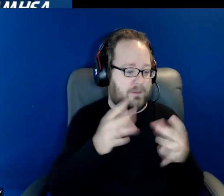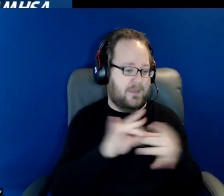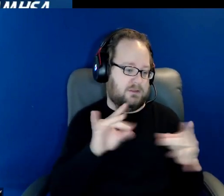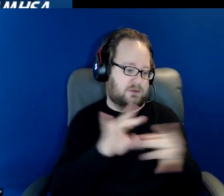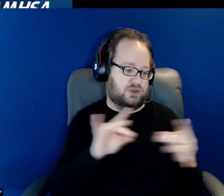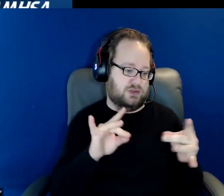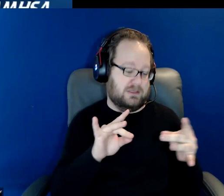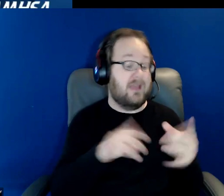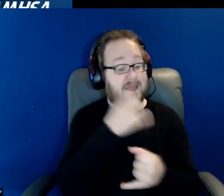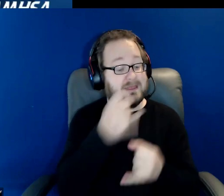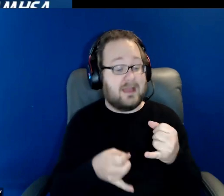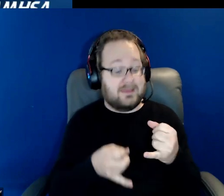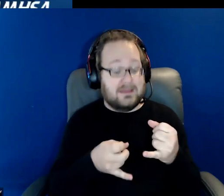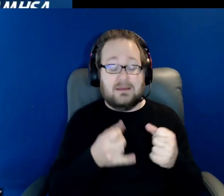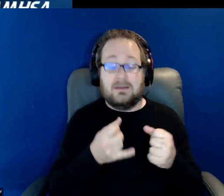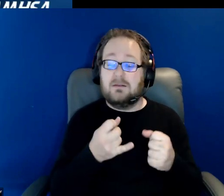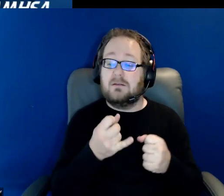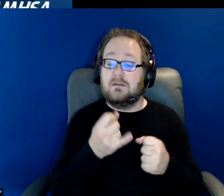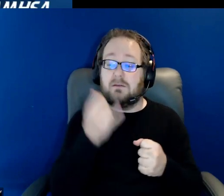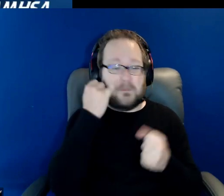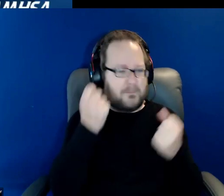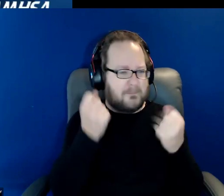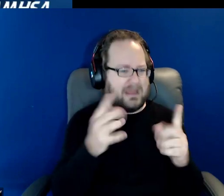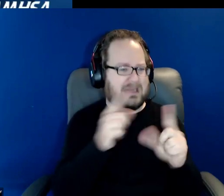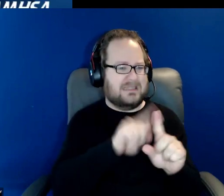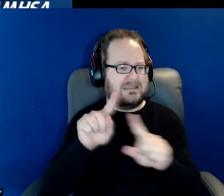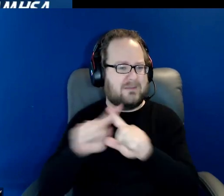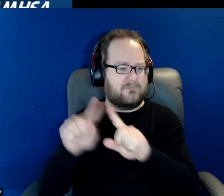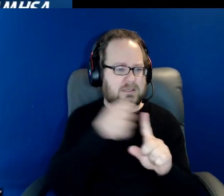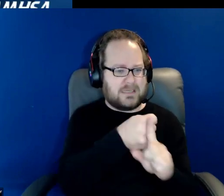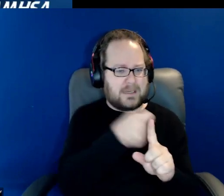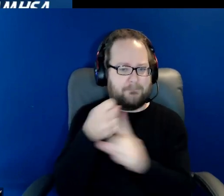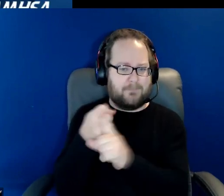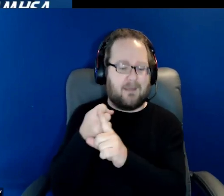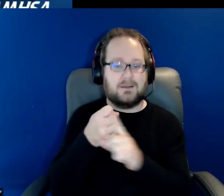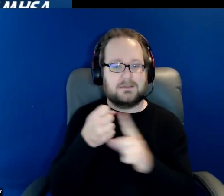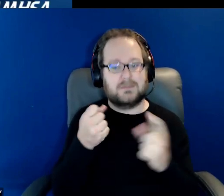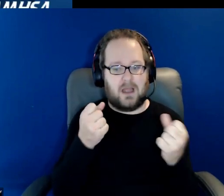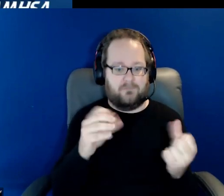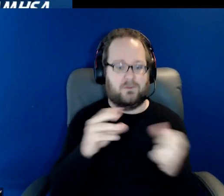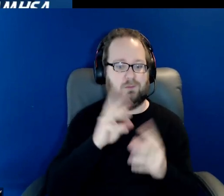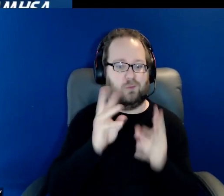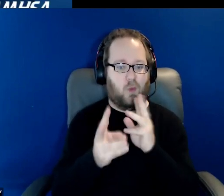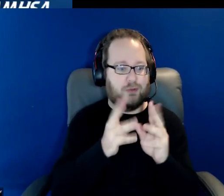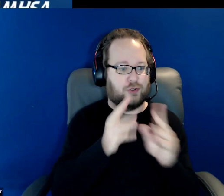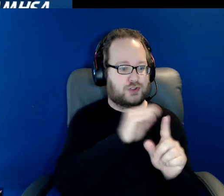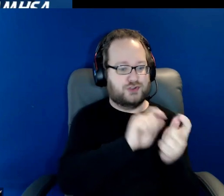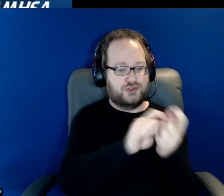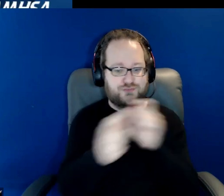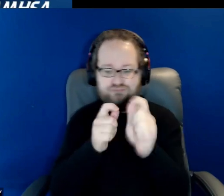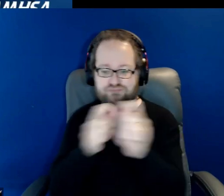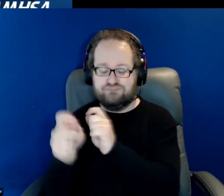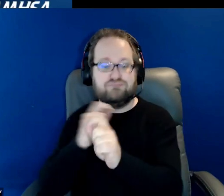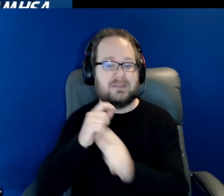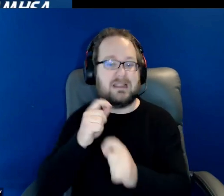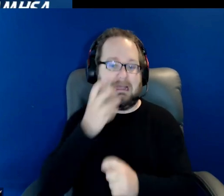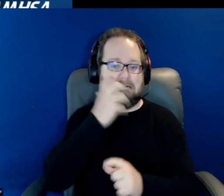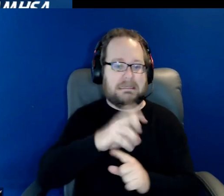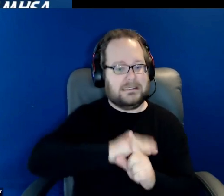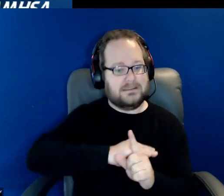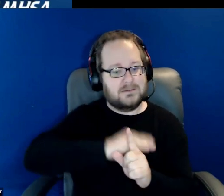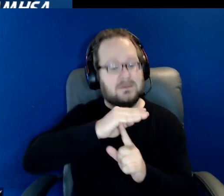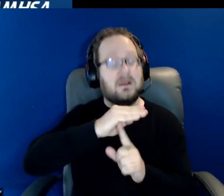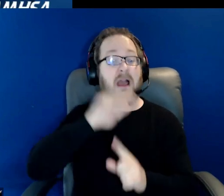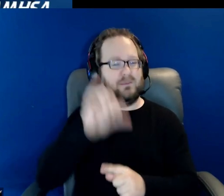lastly, while there are many areas of climate impacts that we are all collectively working to address in our planning, the effects of extreme heat